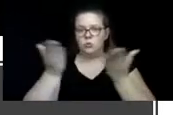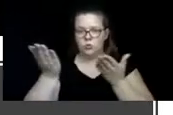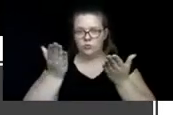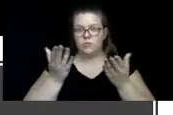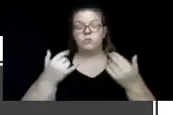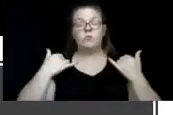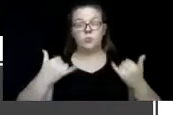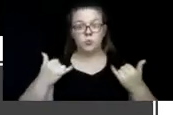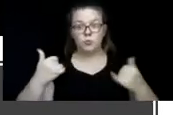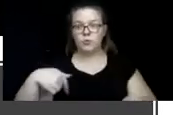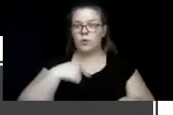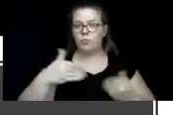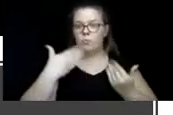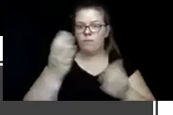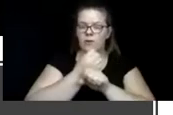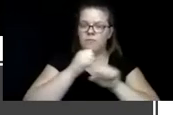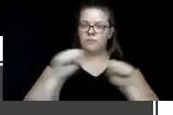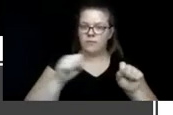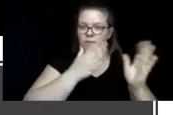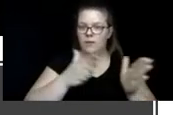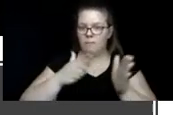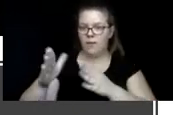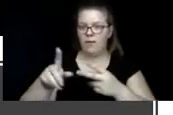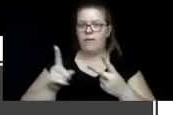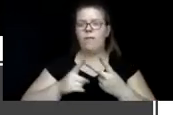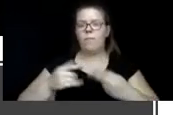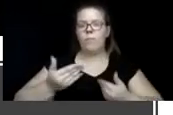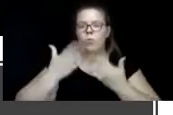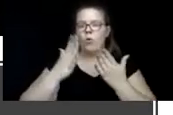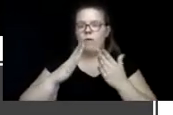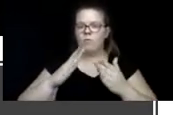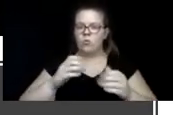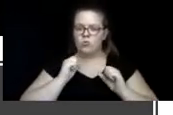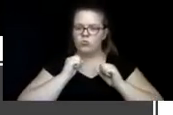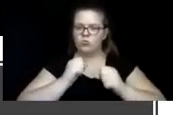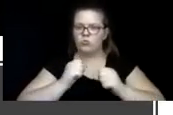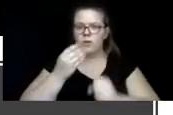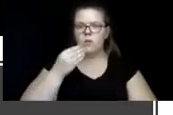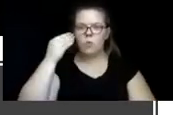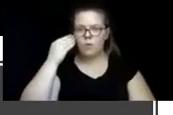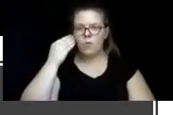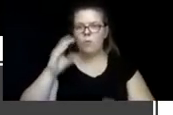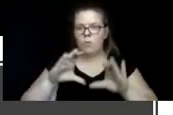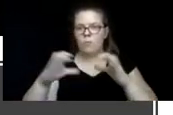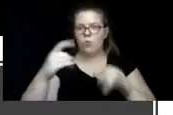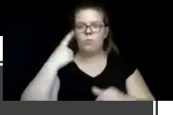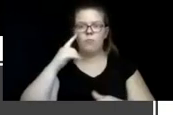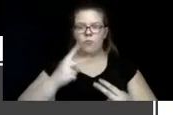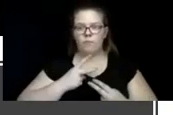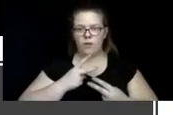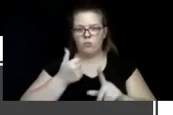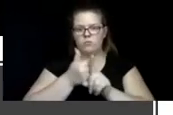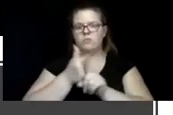currently provide safety planning and offer a strength at home group for veterans who are at risk of